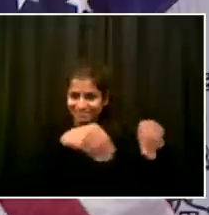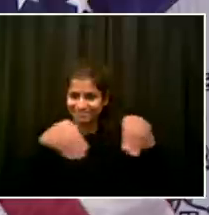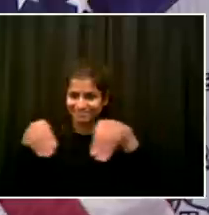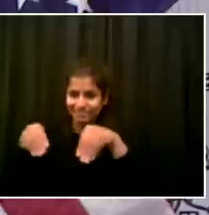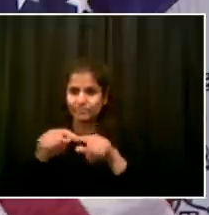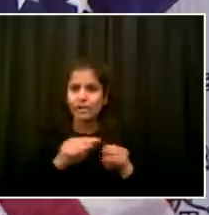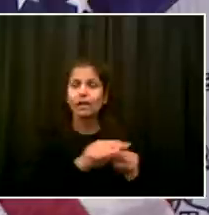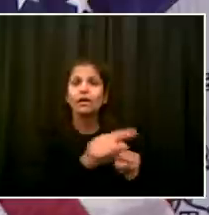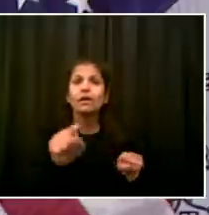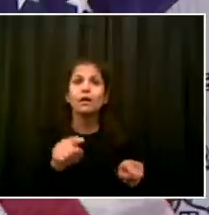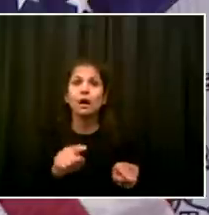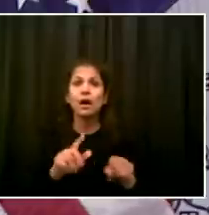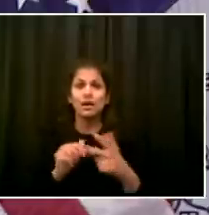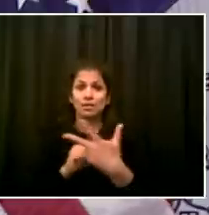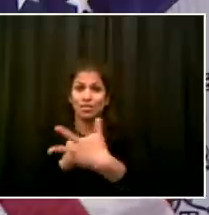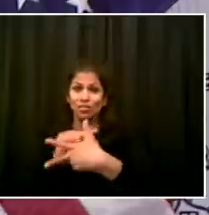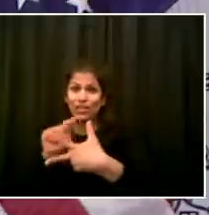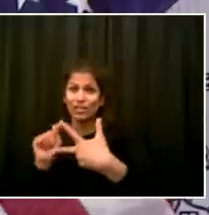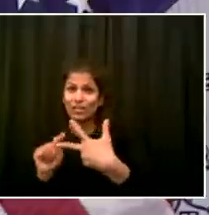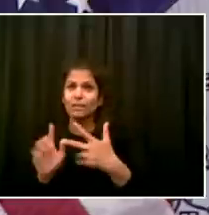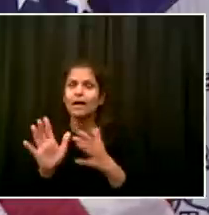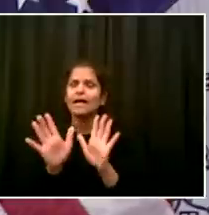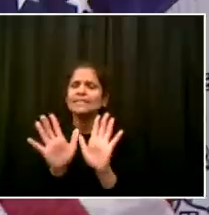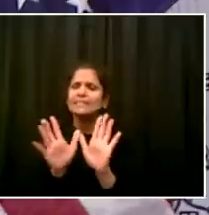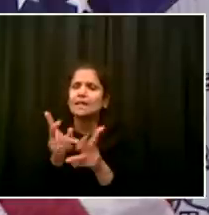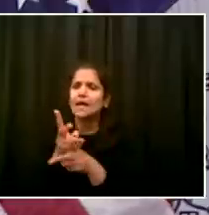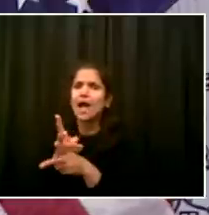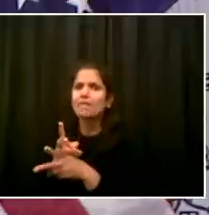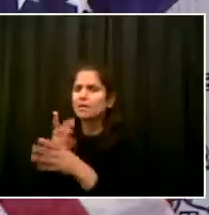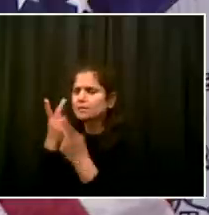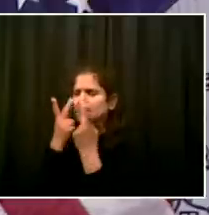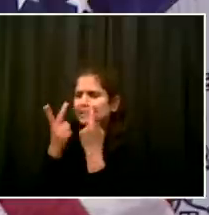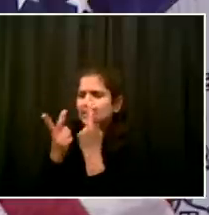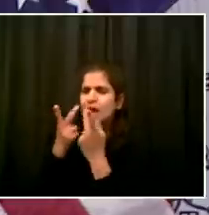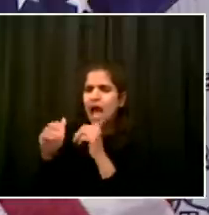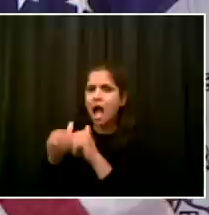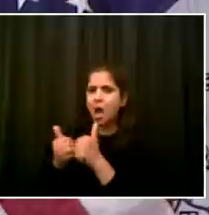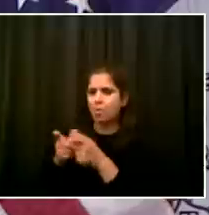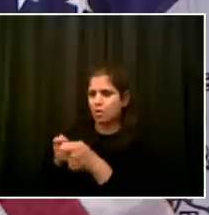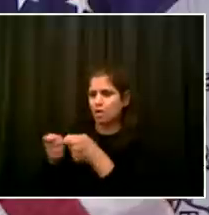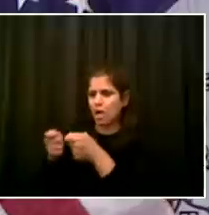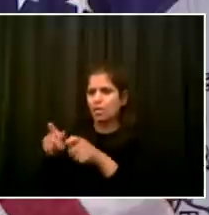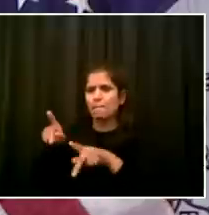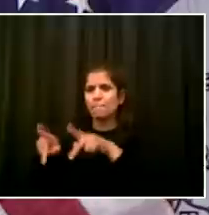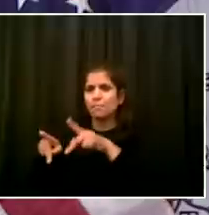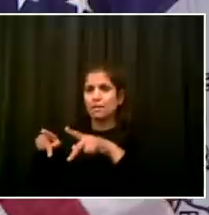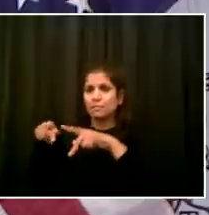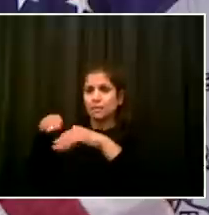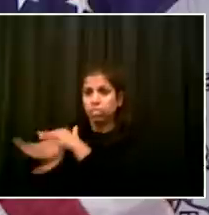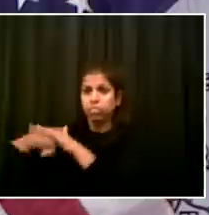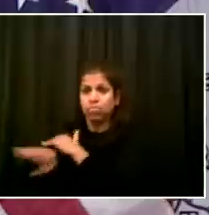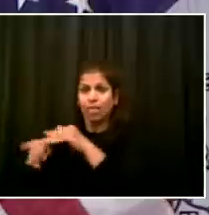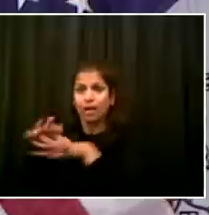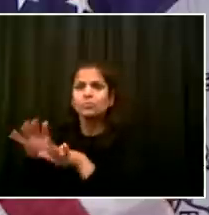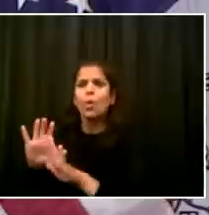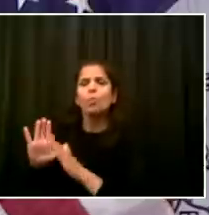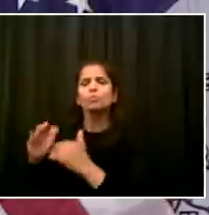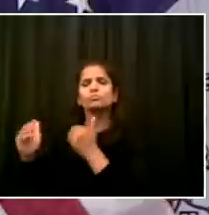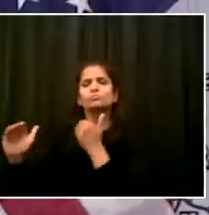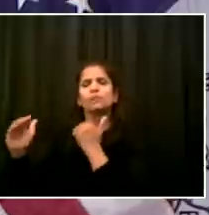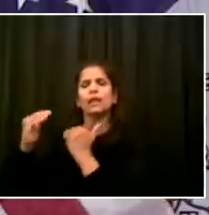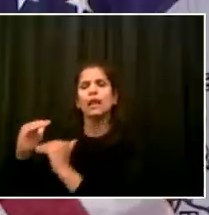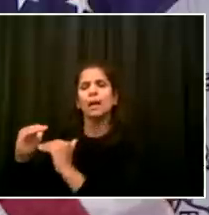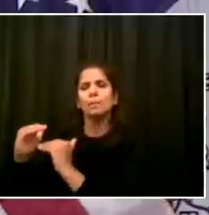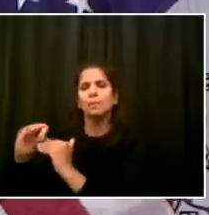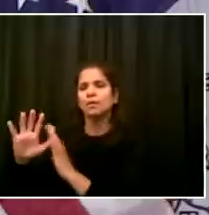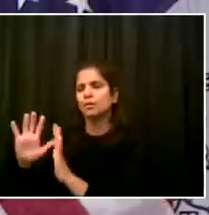with people really being close together. And the whole idea of a beach, of course, especially, you know what Coney Island looks like on a summer weekend, is lots and lots of